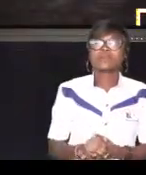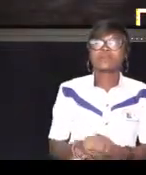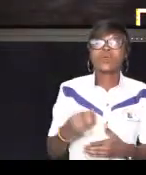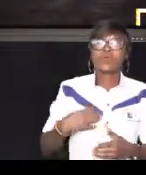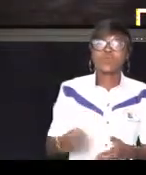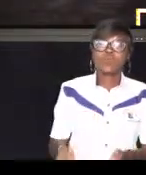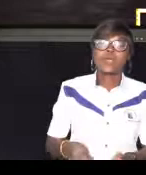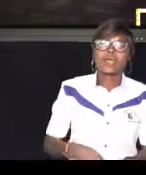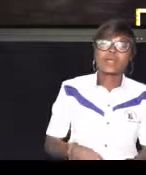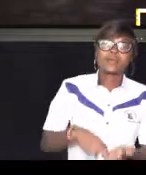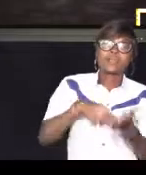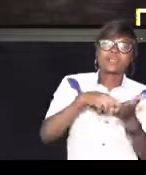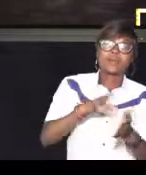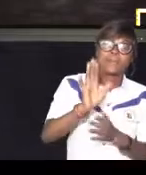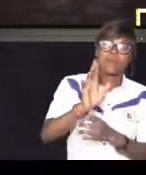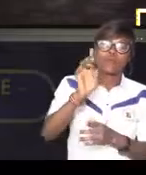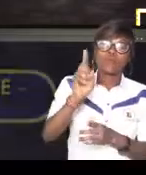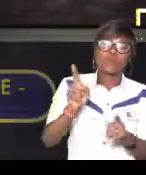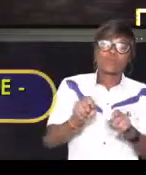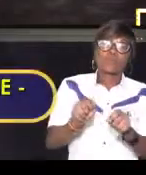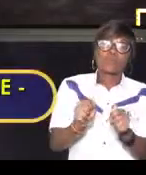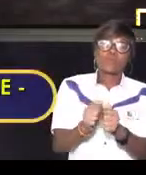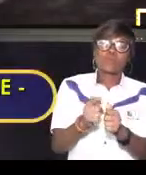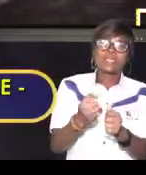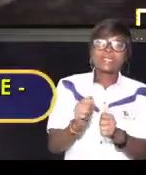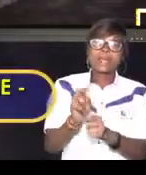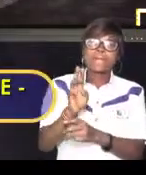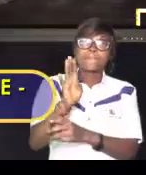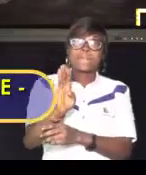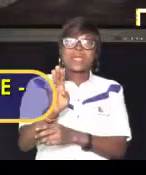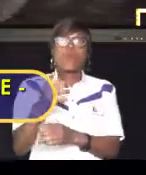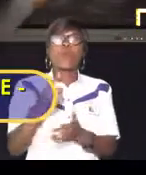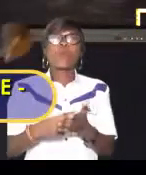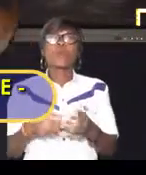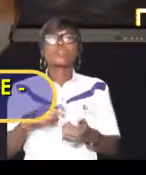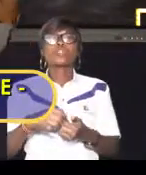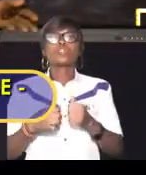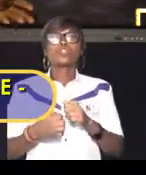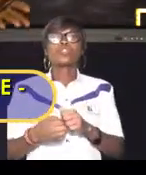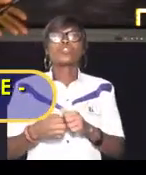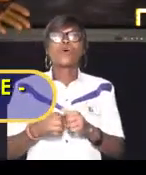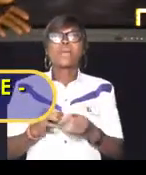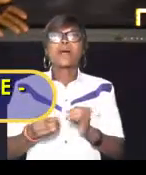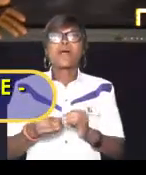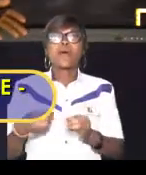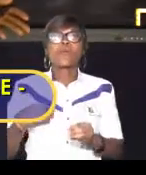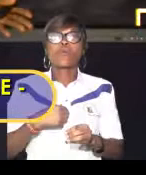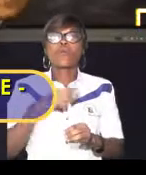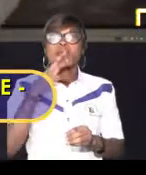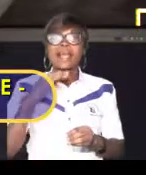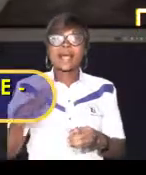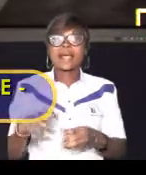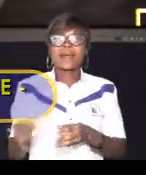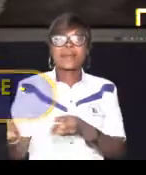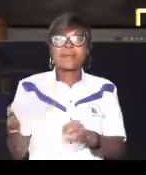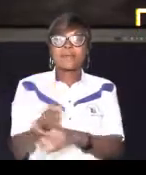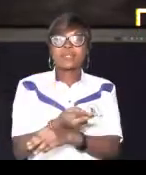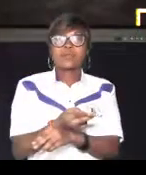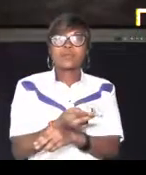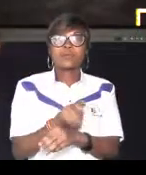but we're representing with B. And that means that we are to find a number. What number will I multiply with 9 to